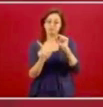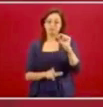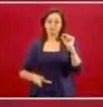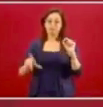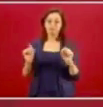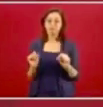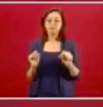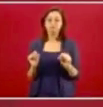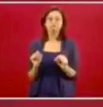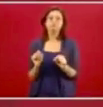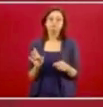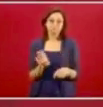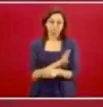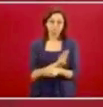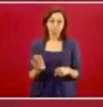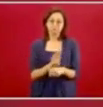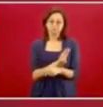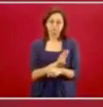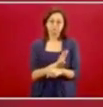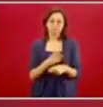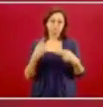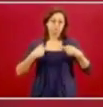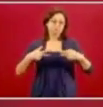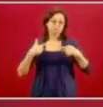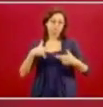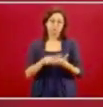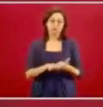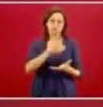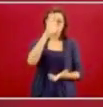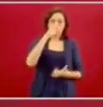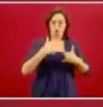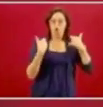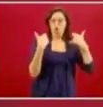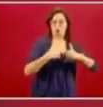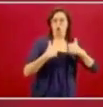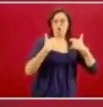unfortunately, Mexico has an advantage, which is